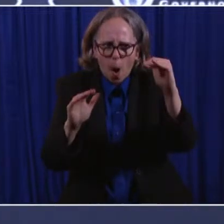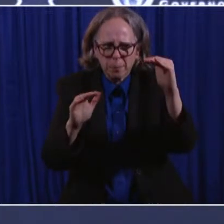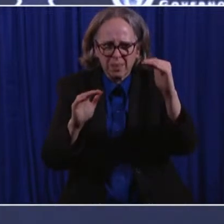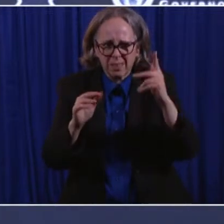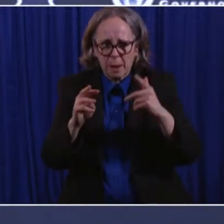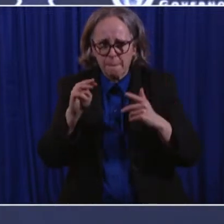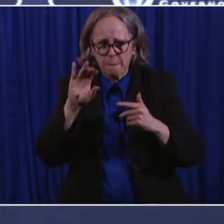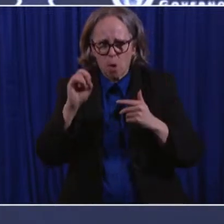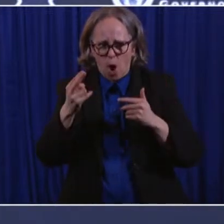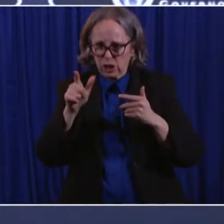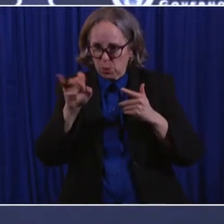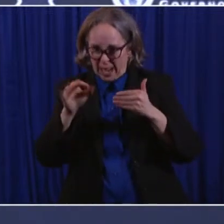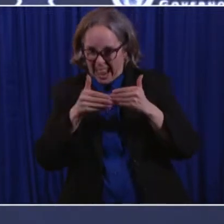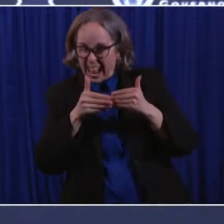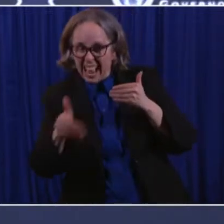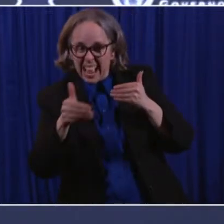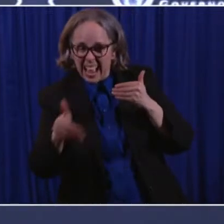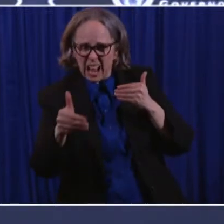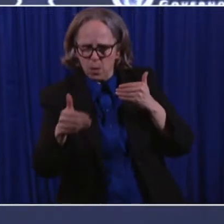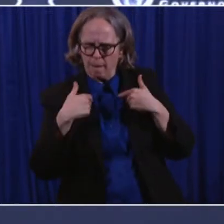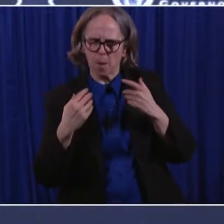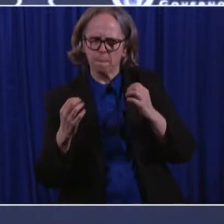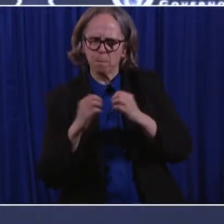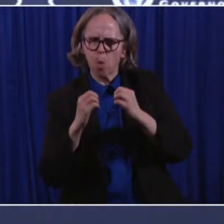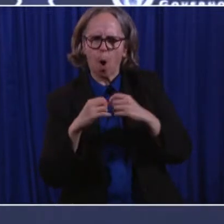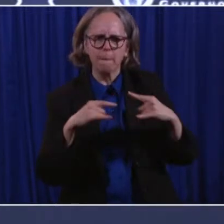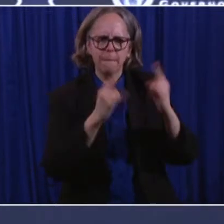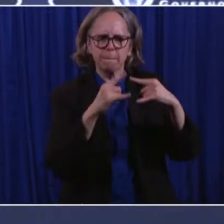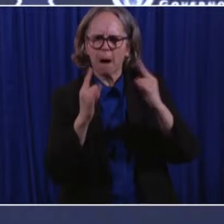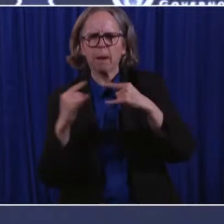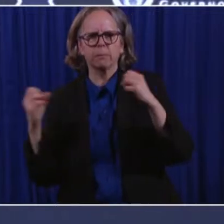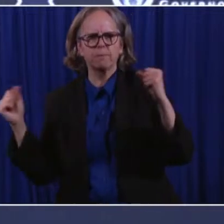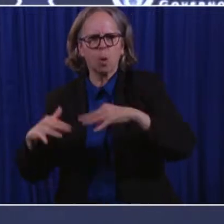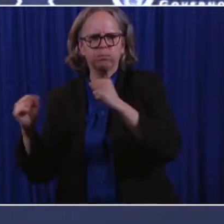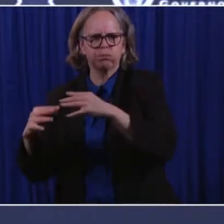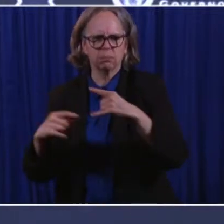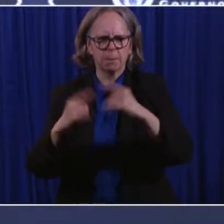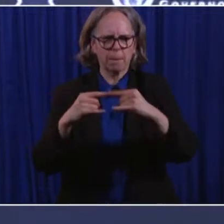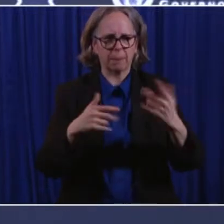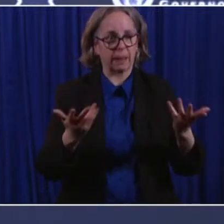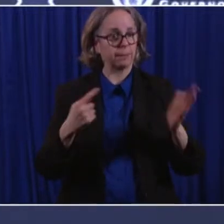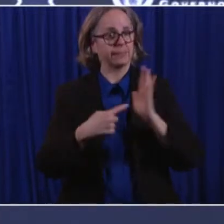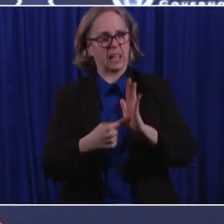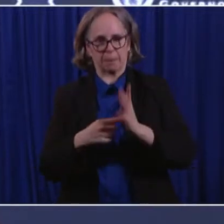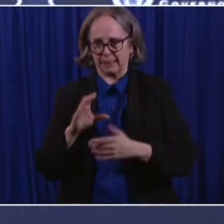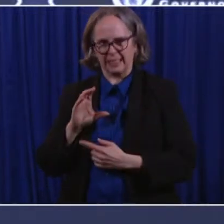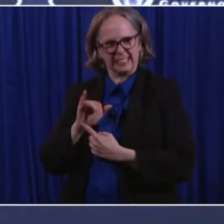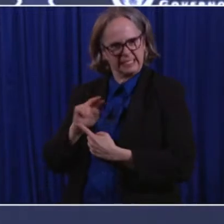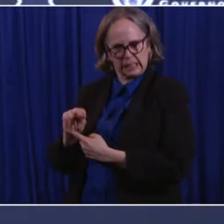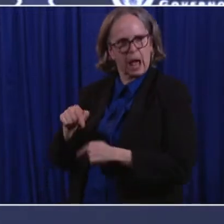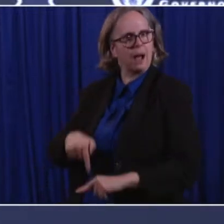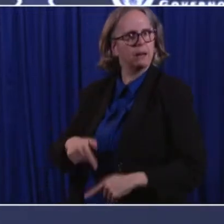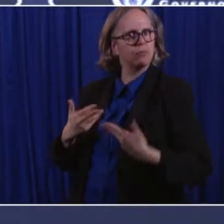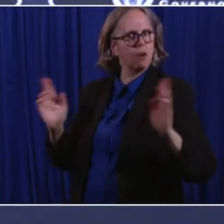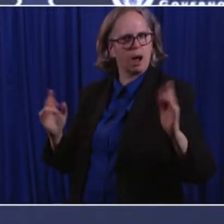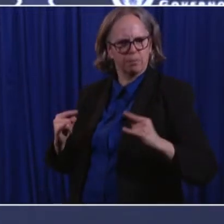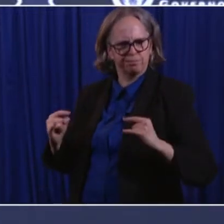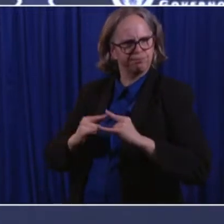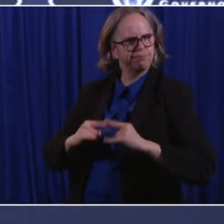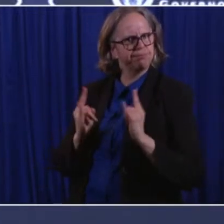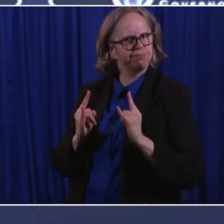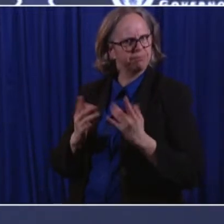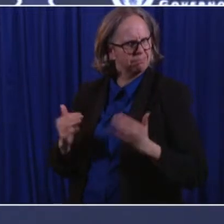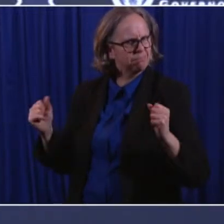here at the Cintas Center. We'll have more announcements as we get closer, when we're absolutely sure that we will have the vaccine